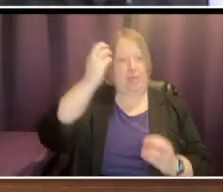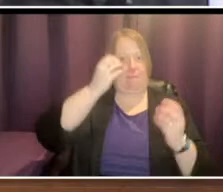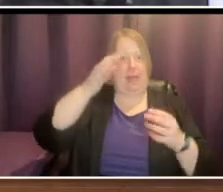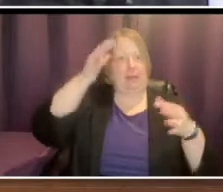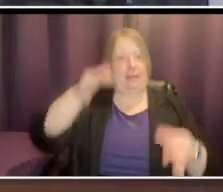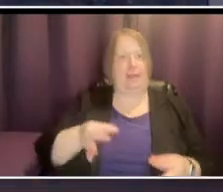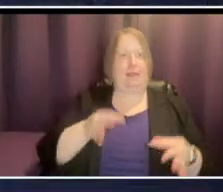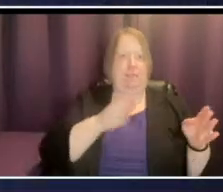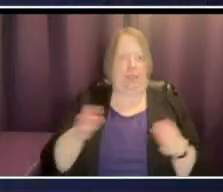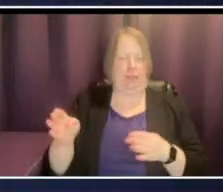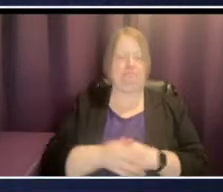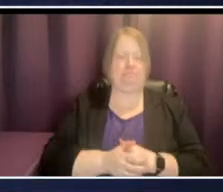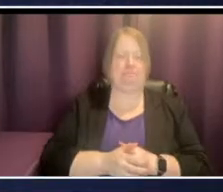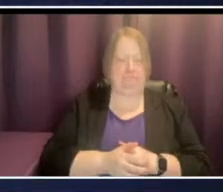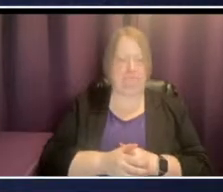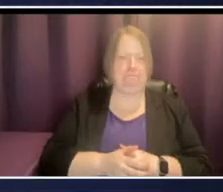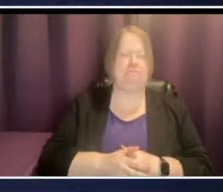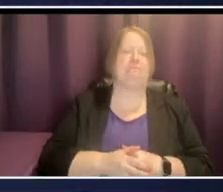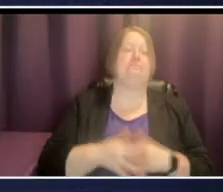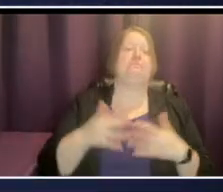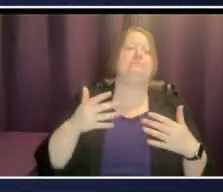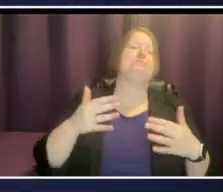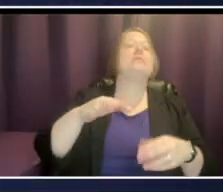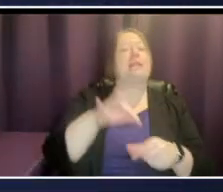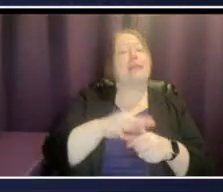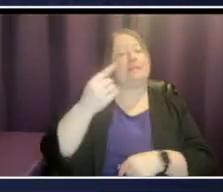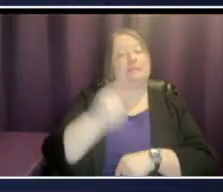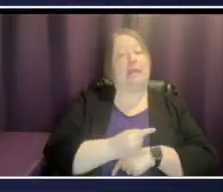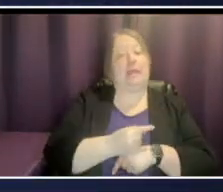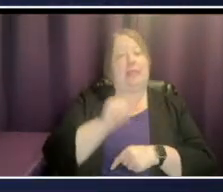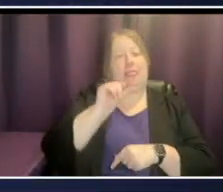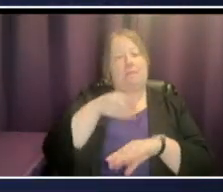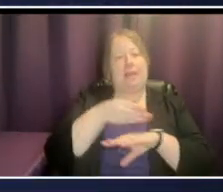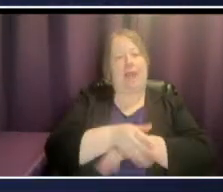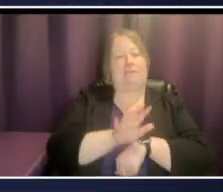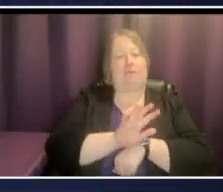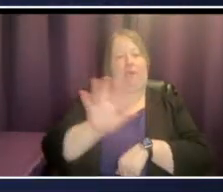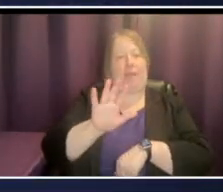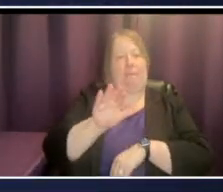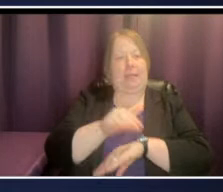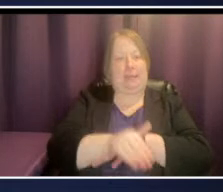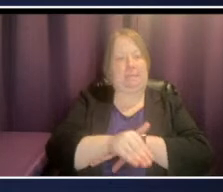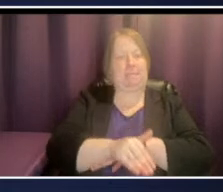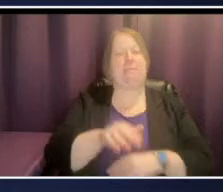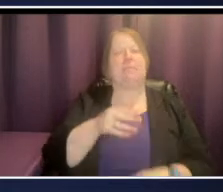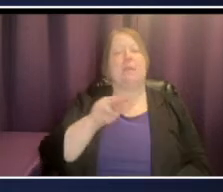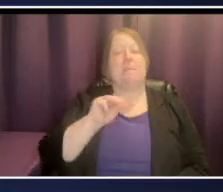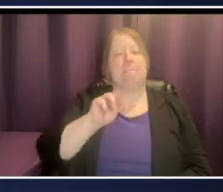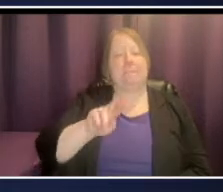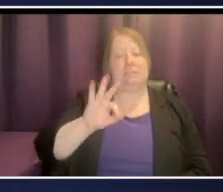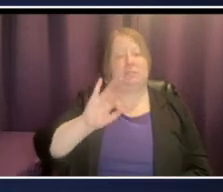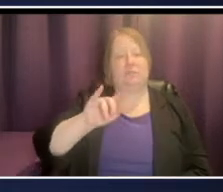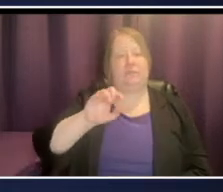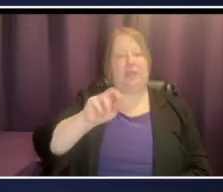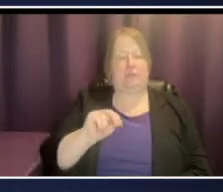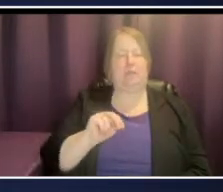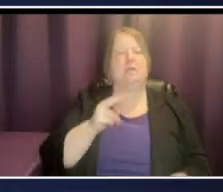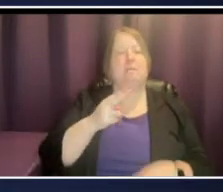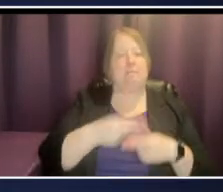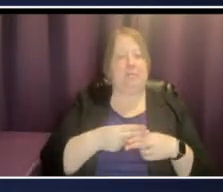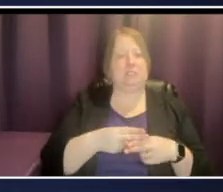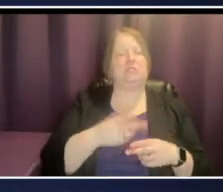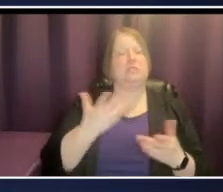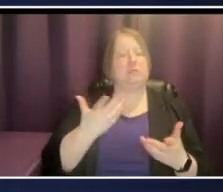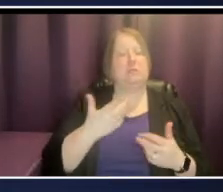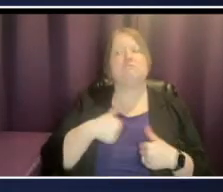On Election Day, just after 5 p.m., Mr. Fitton indicated he'd spoken with the president about